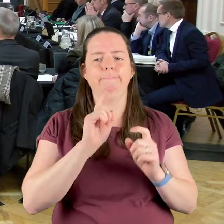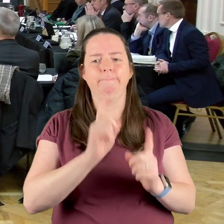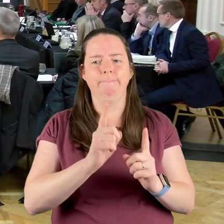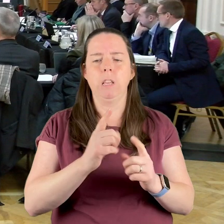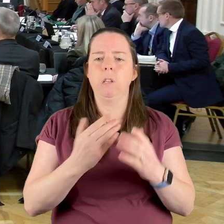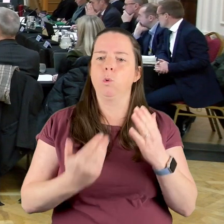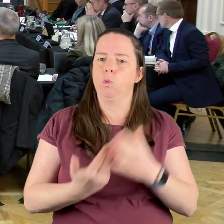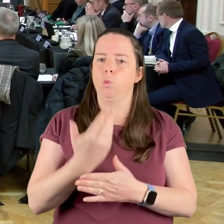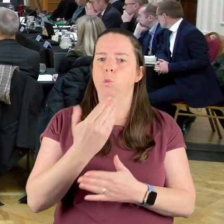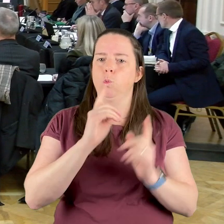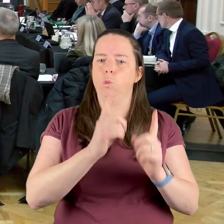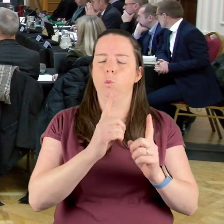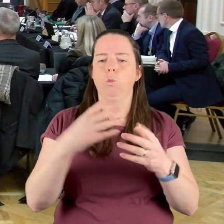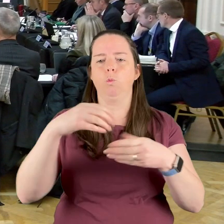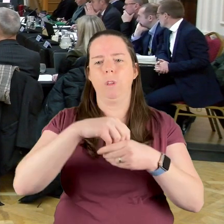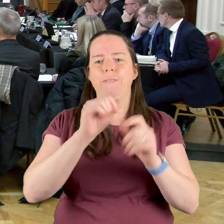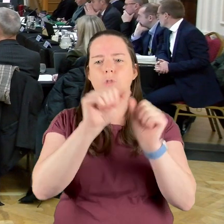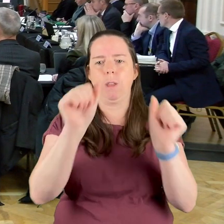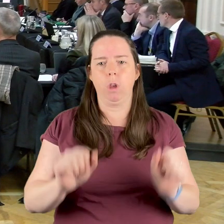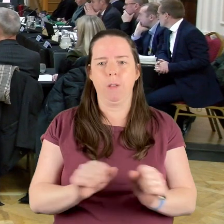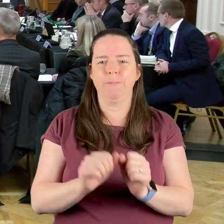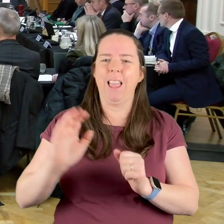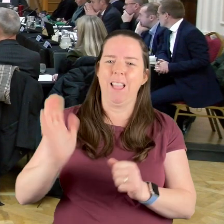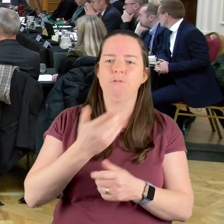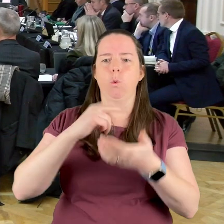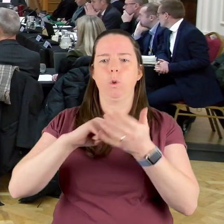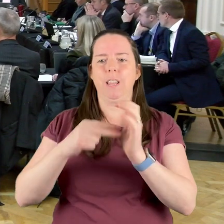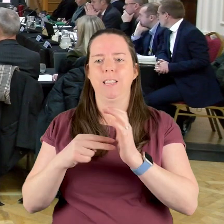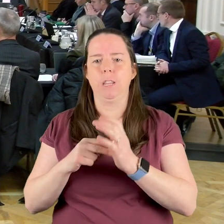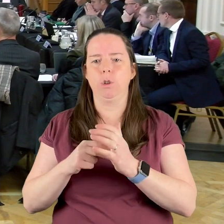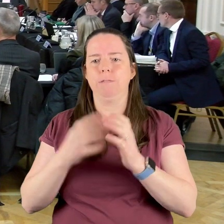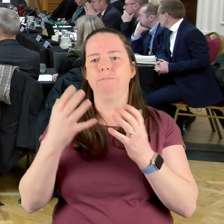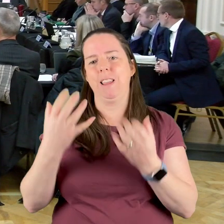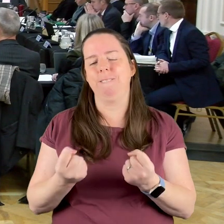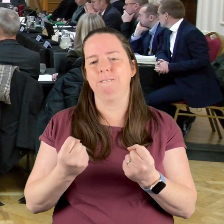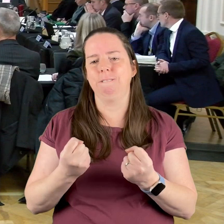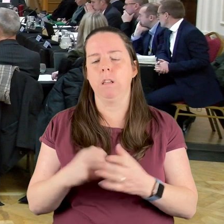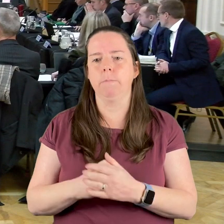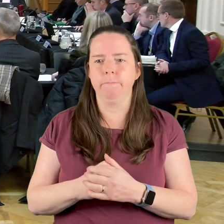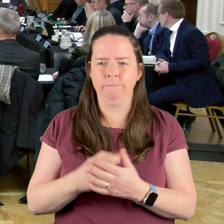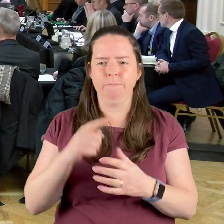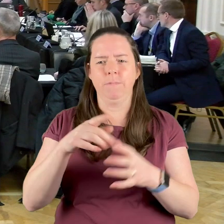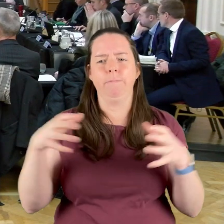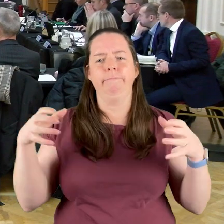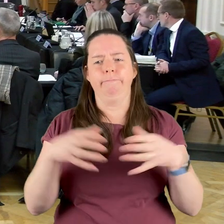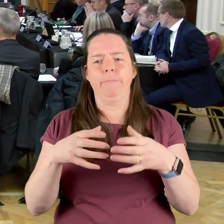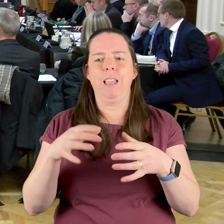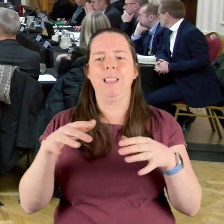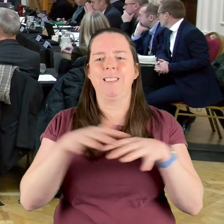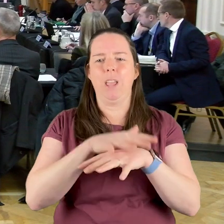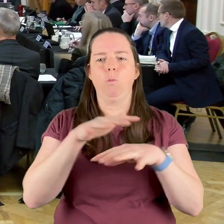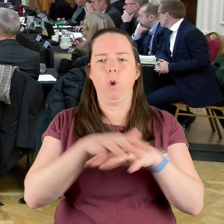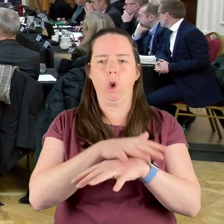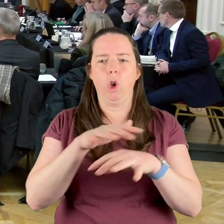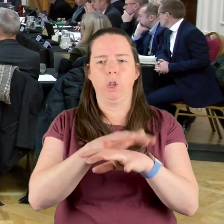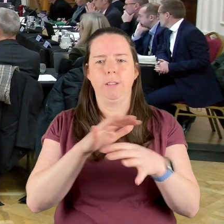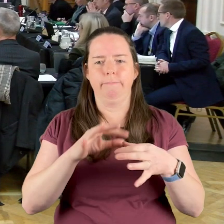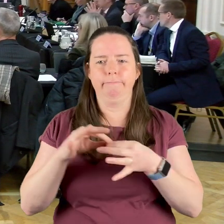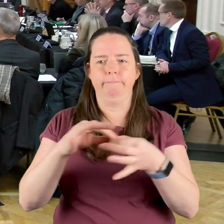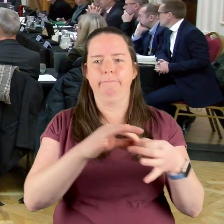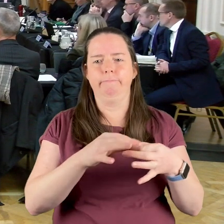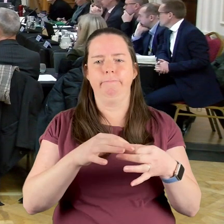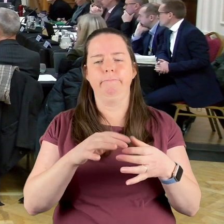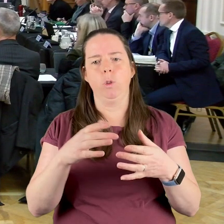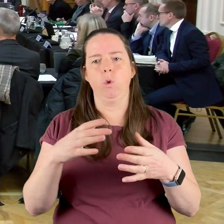call patient safety specialists. Again, is a new thing with the framework. And every organization around the table have one of